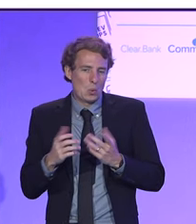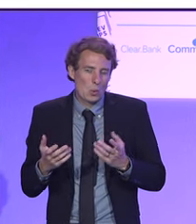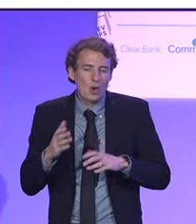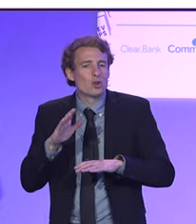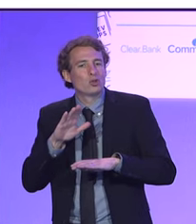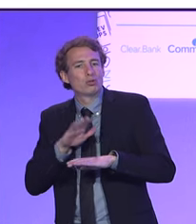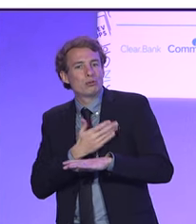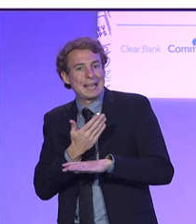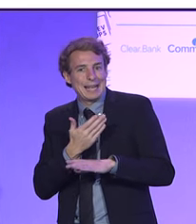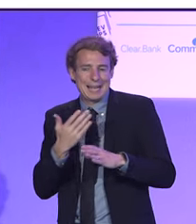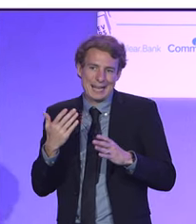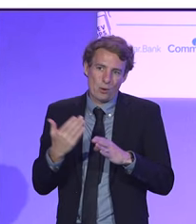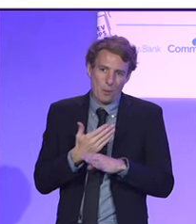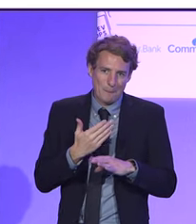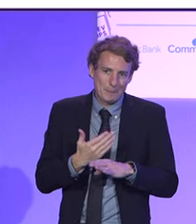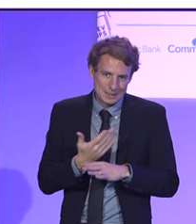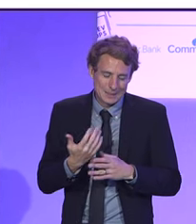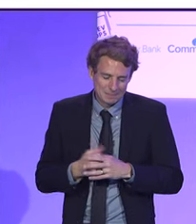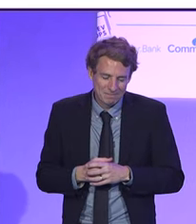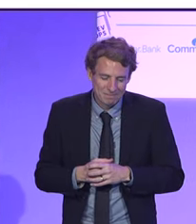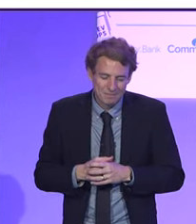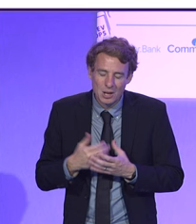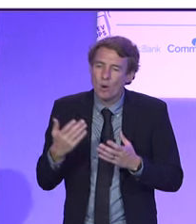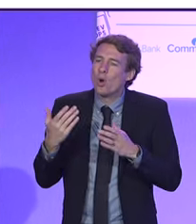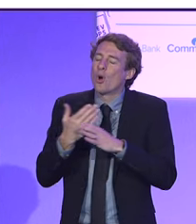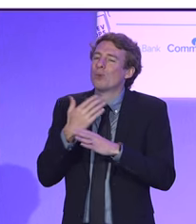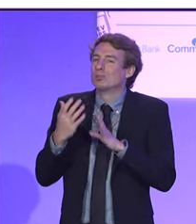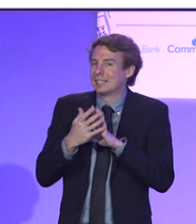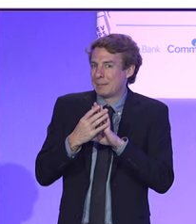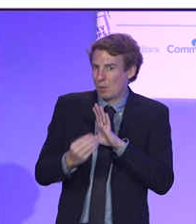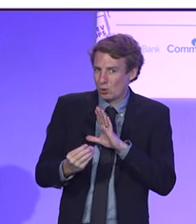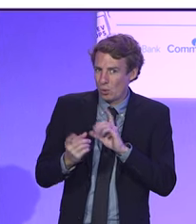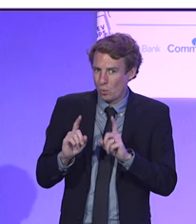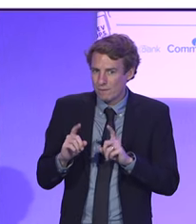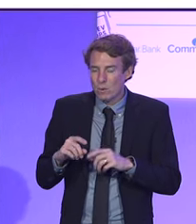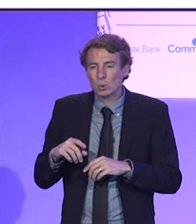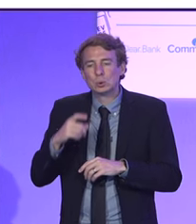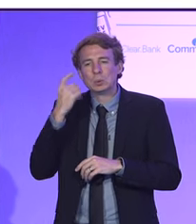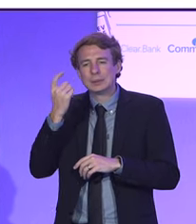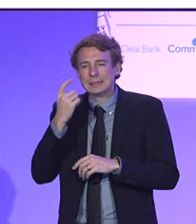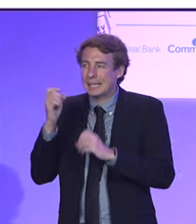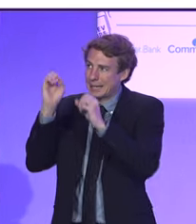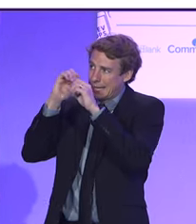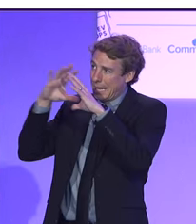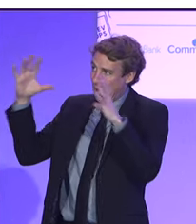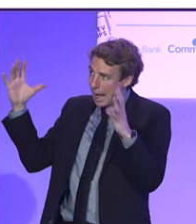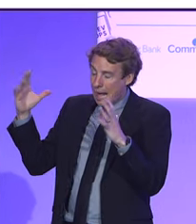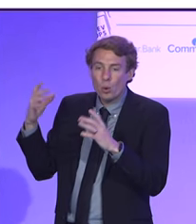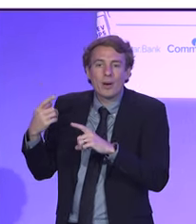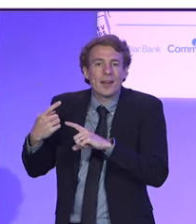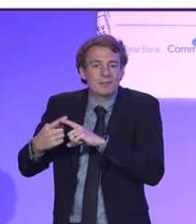GreenOps is an operating model aimed at optimizing the efficiency of the cloud while at the same